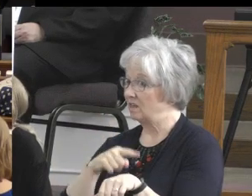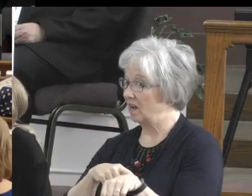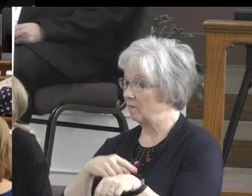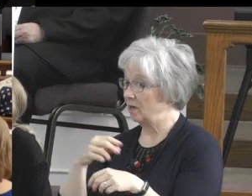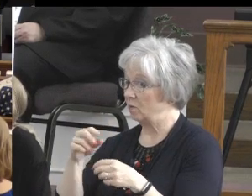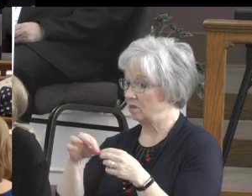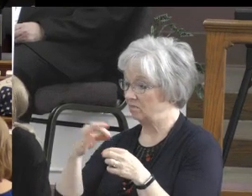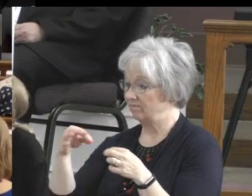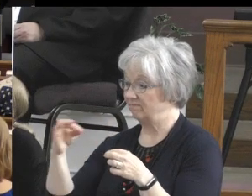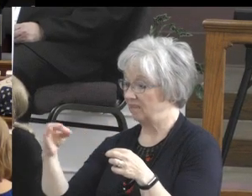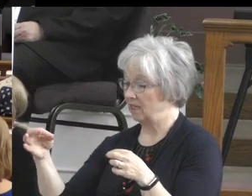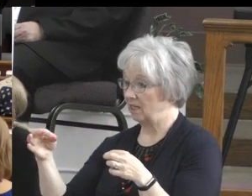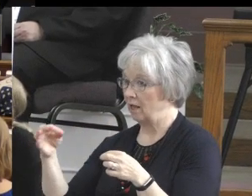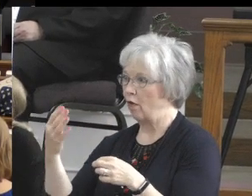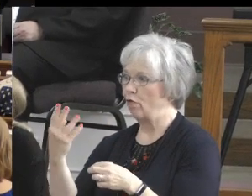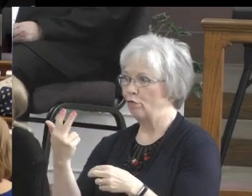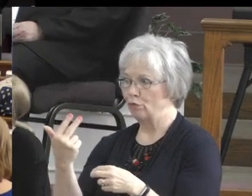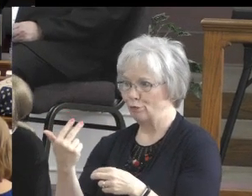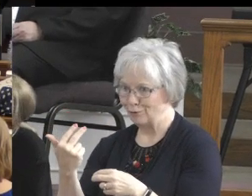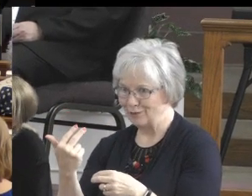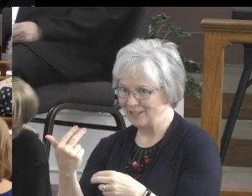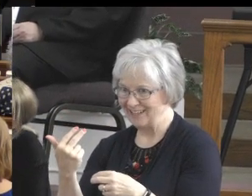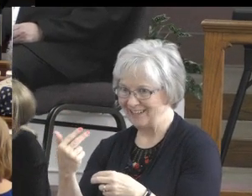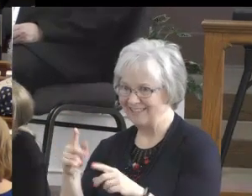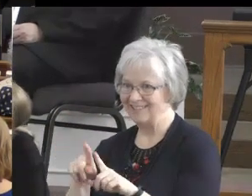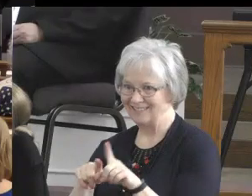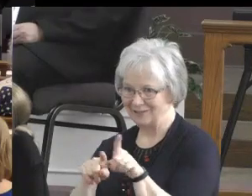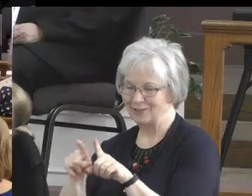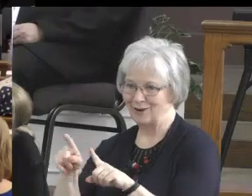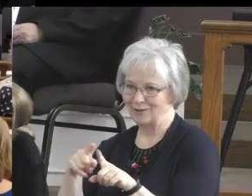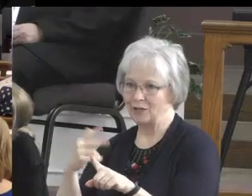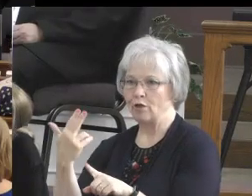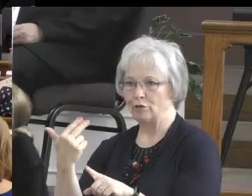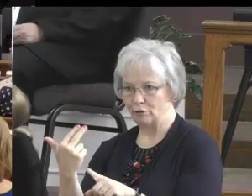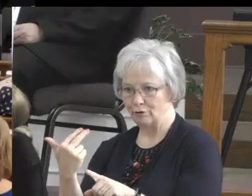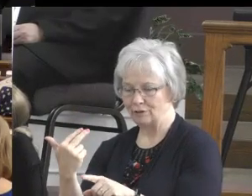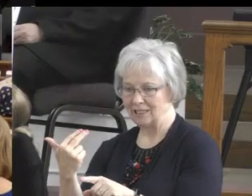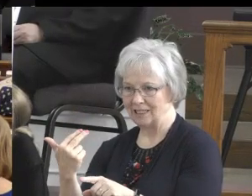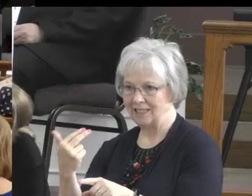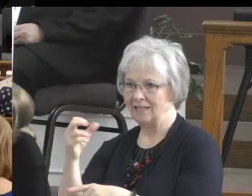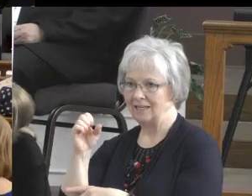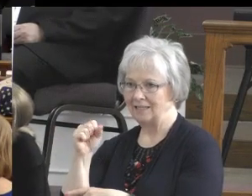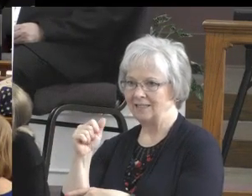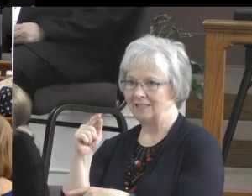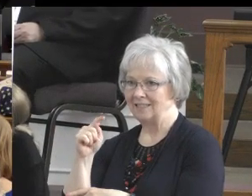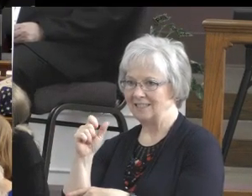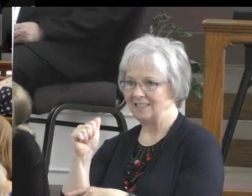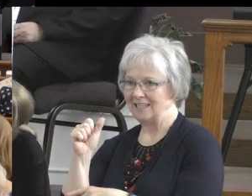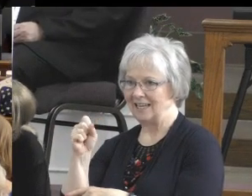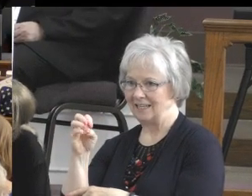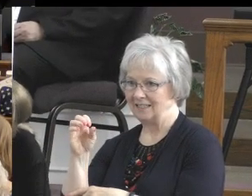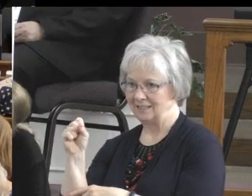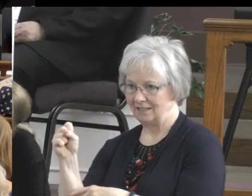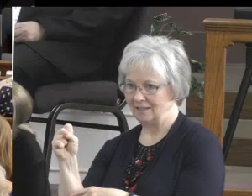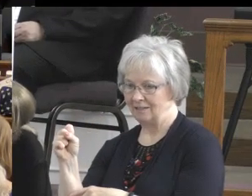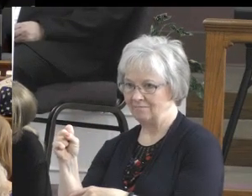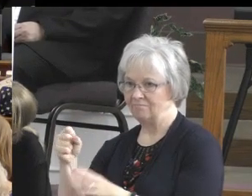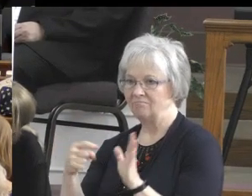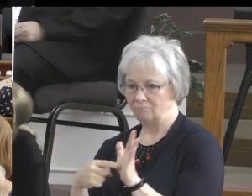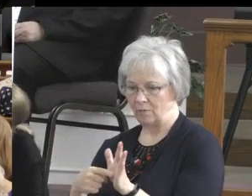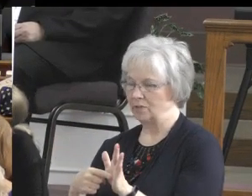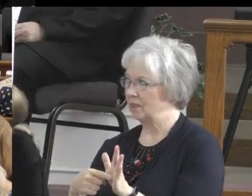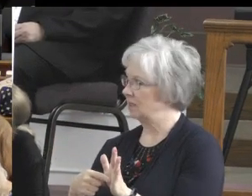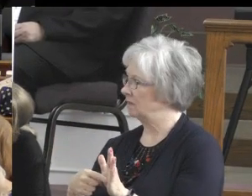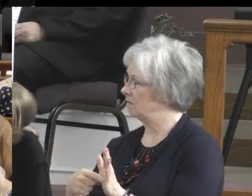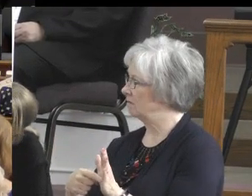that? 13 is absolutely right, because there were 13 states represented. Now, that's the